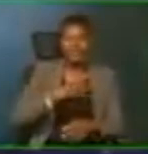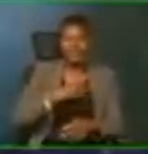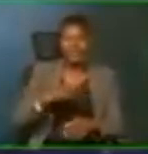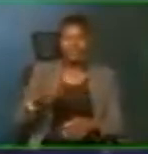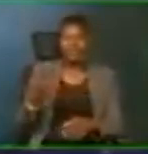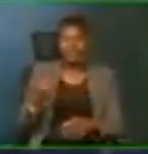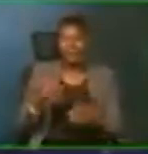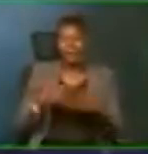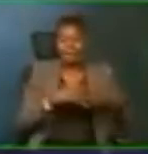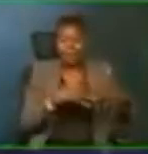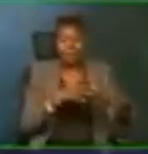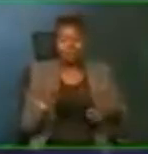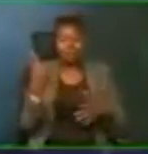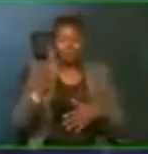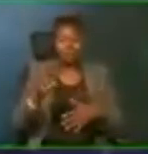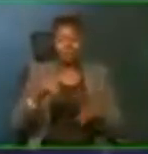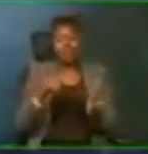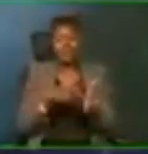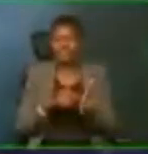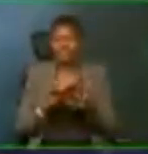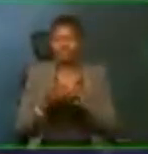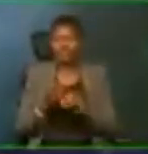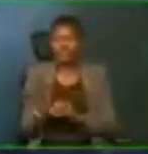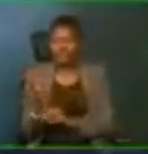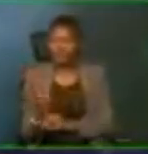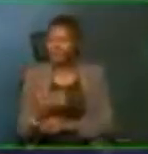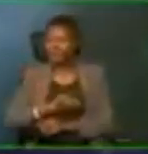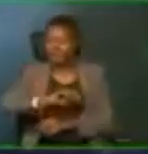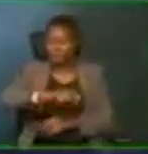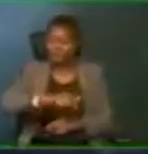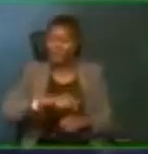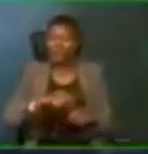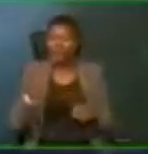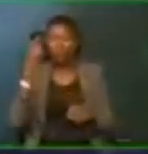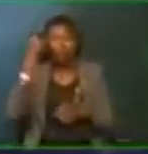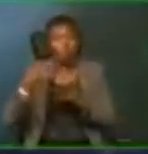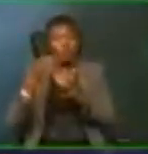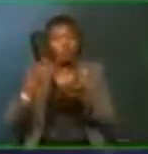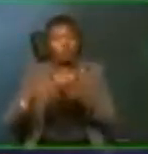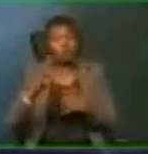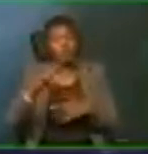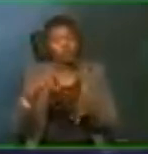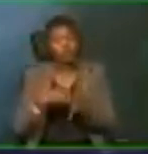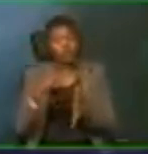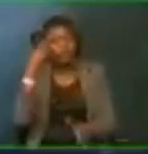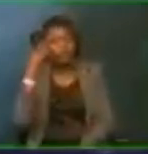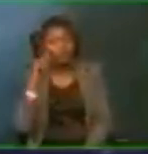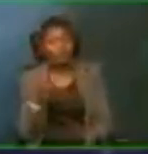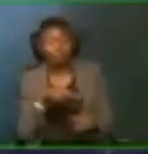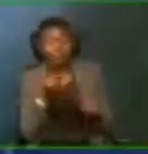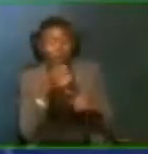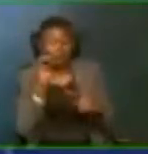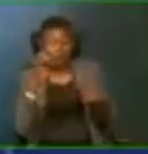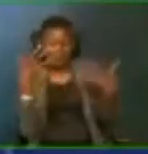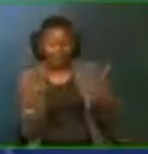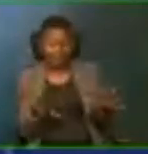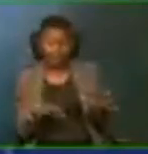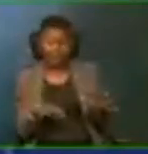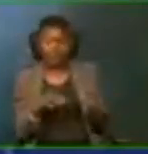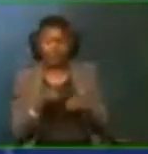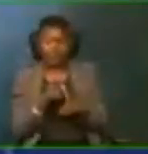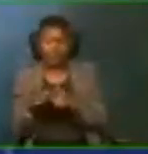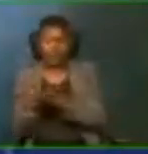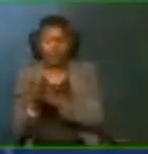number 6 spanner for what he wants to use it for. When he finishes, say, give me number